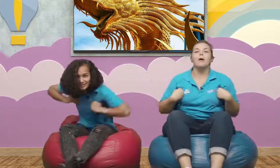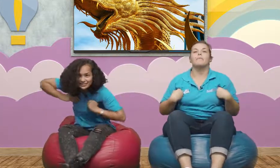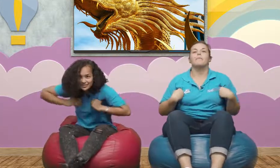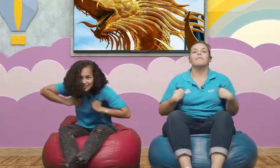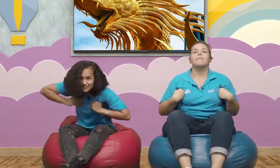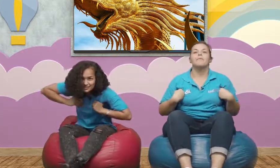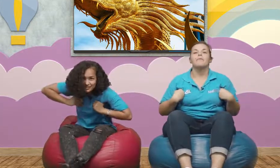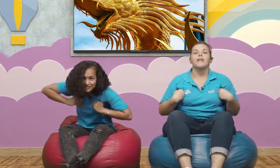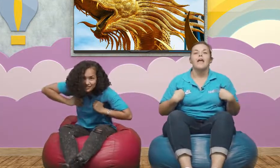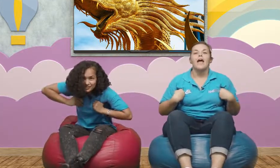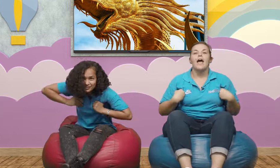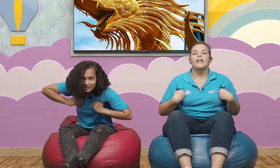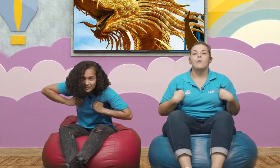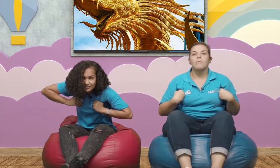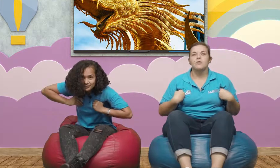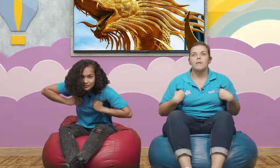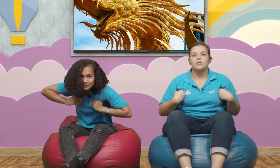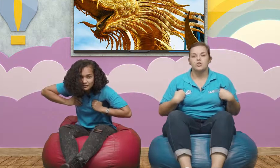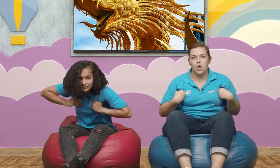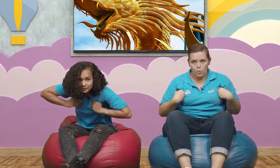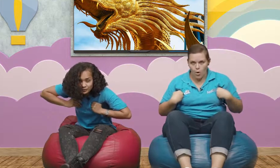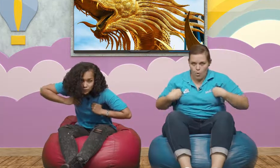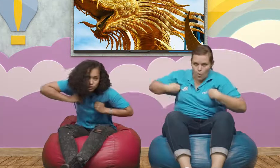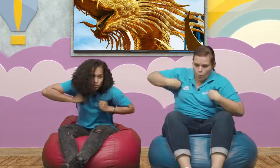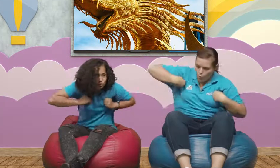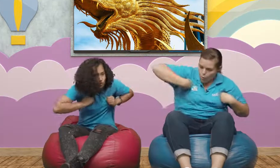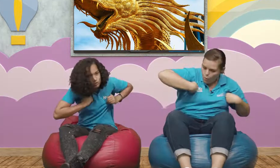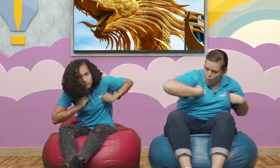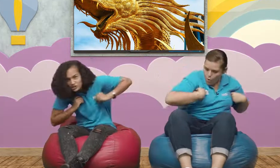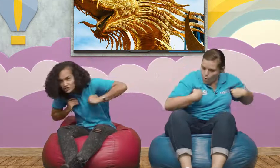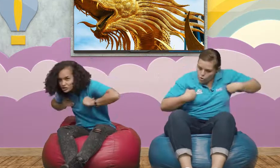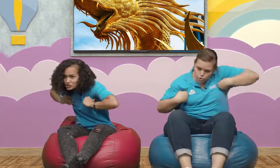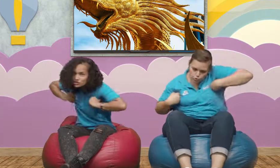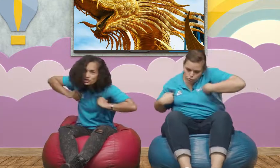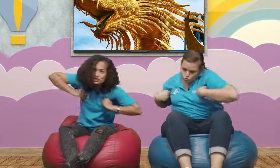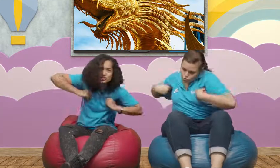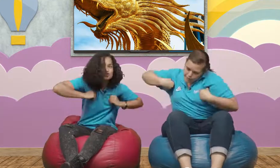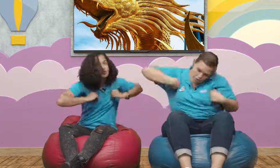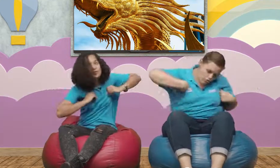And stop. And one more time in slow-mo.